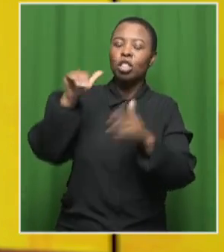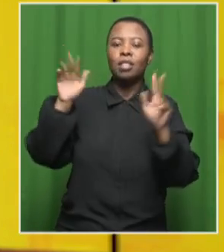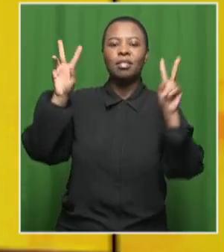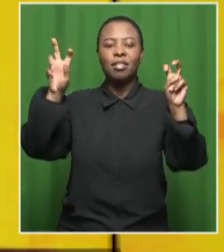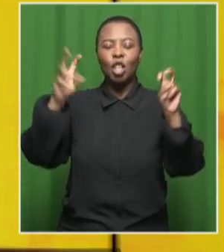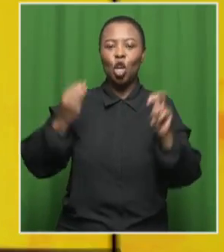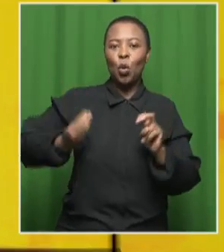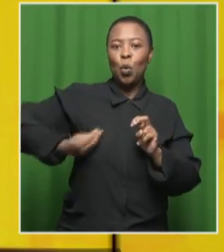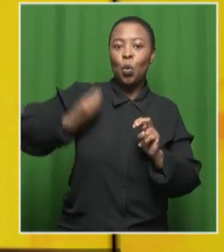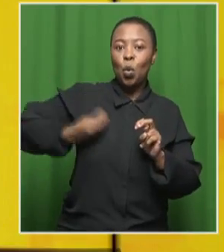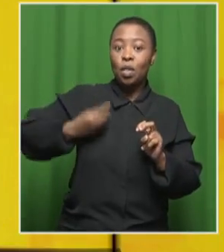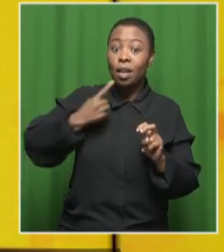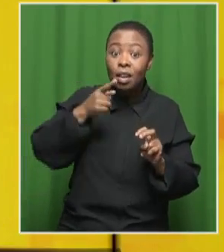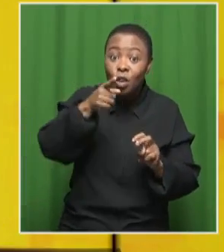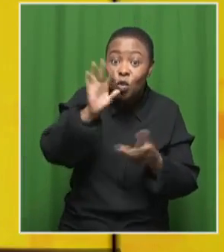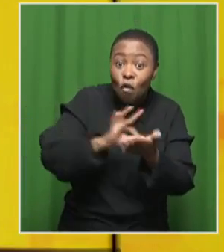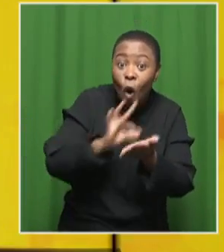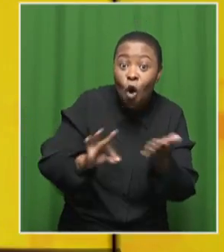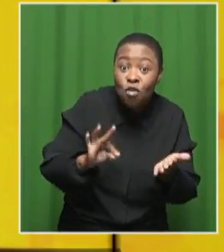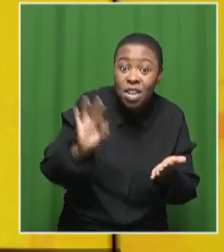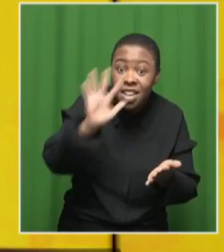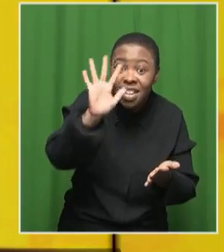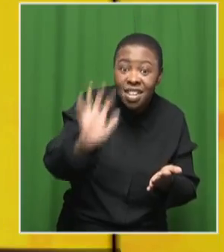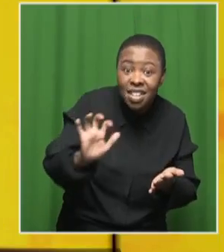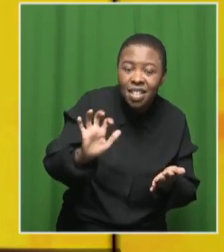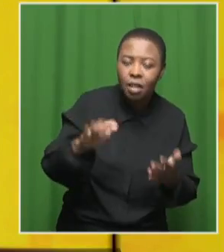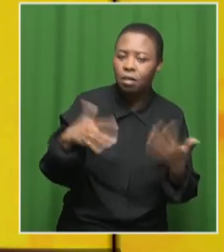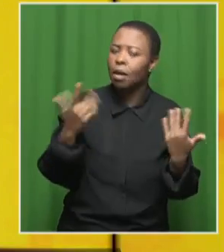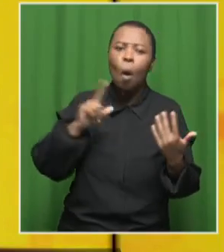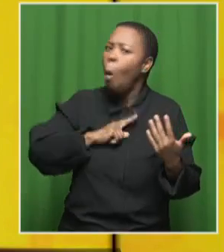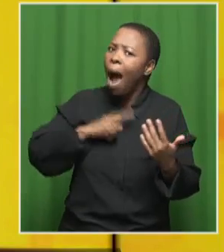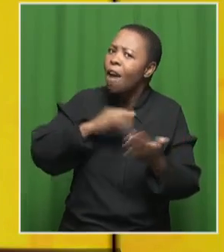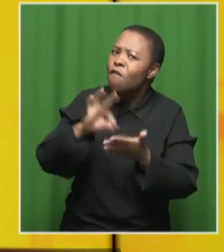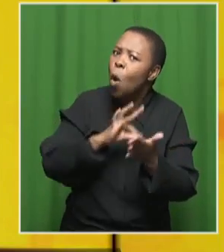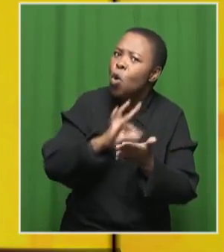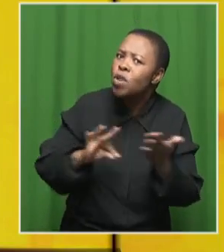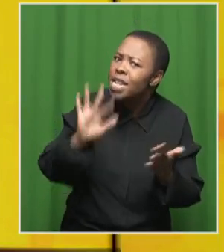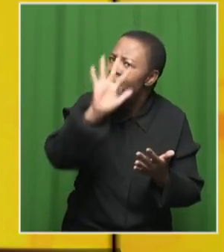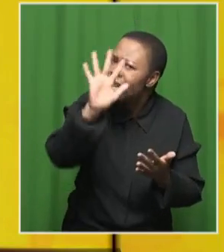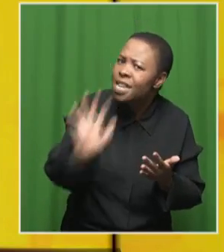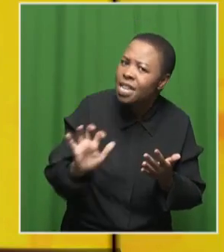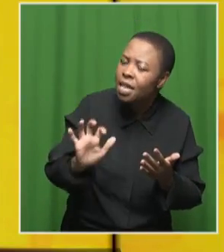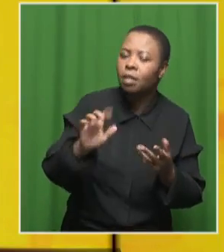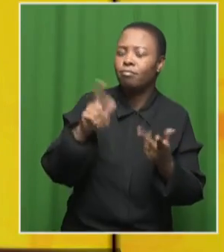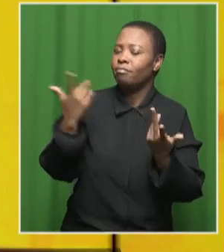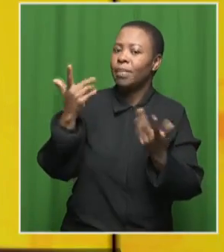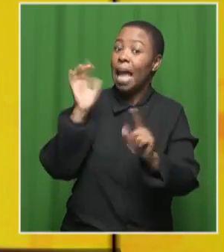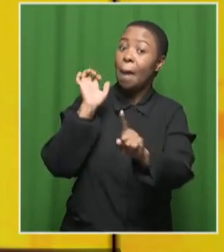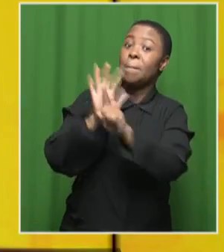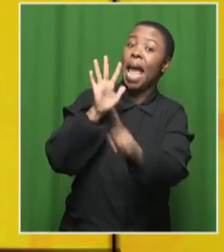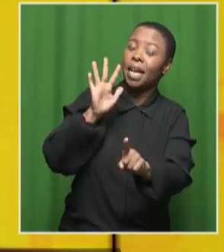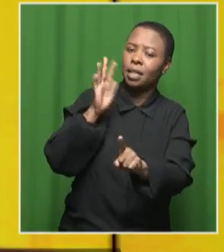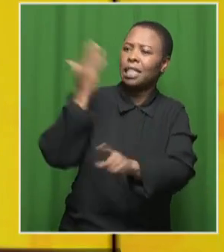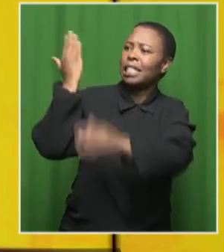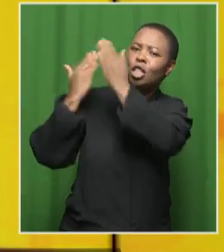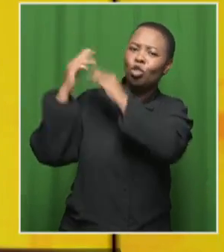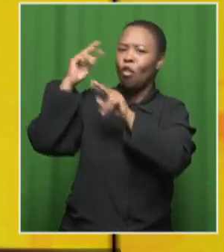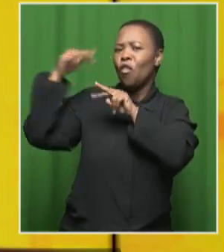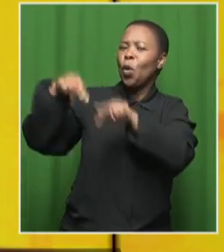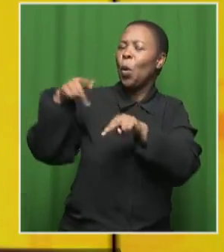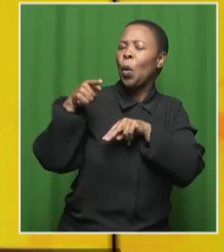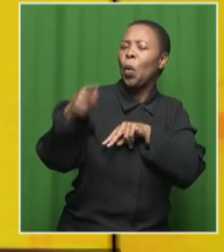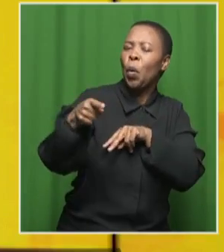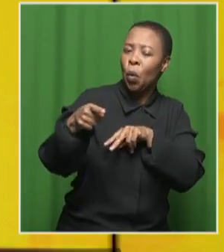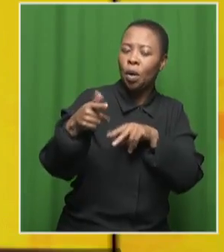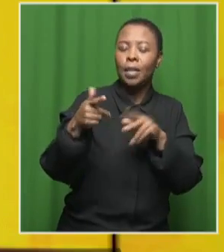about, okay, are you voting, why are you voting, and just the impact of voting from a personal and a historical point of view. And then, like I said, we've got two